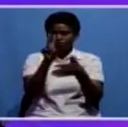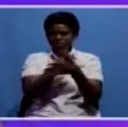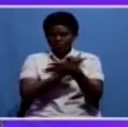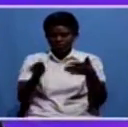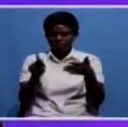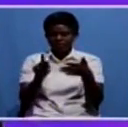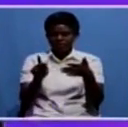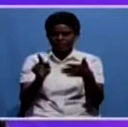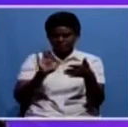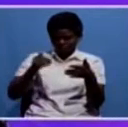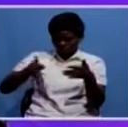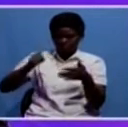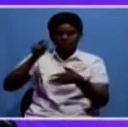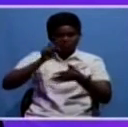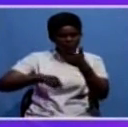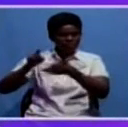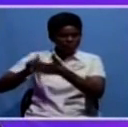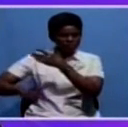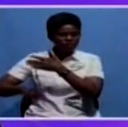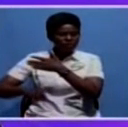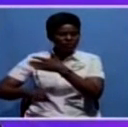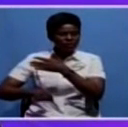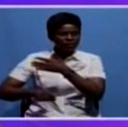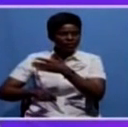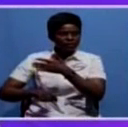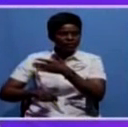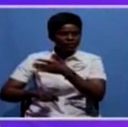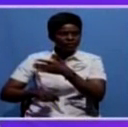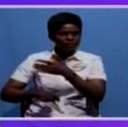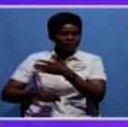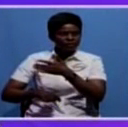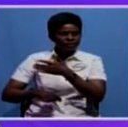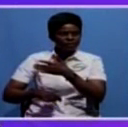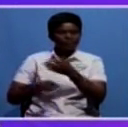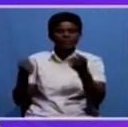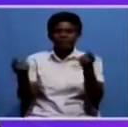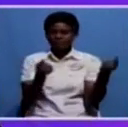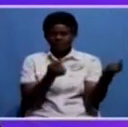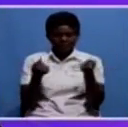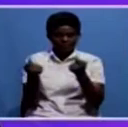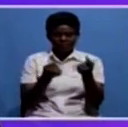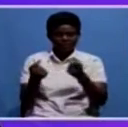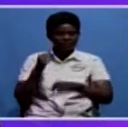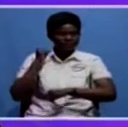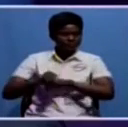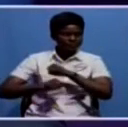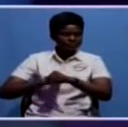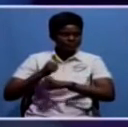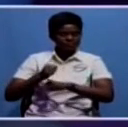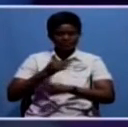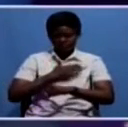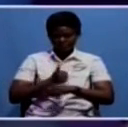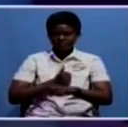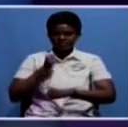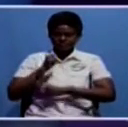thing at your own cost, isn't that an unnecessary cost? I believe that even that... And some stations are struggling. You should be aware, community stations. I believe